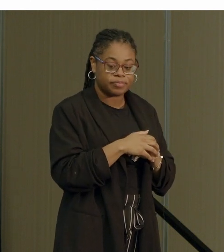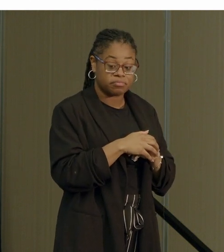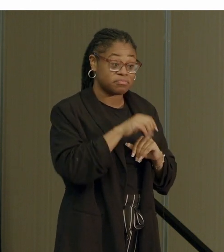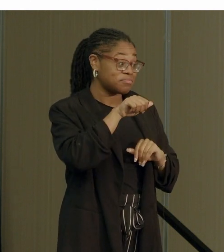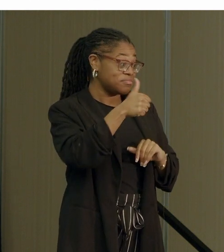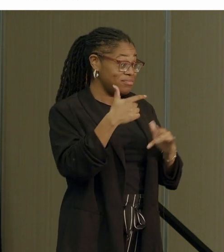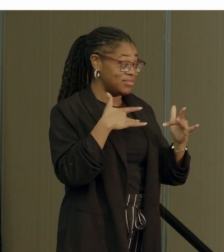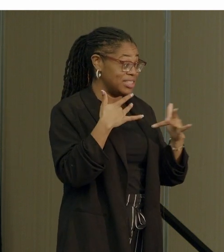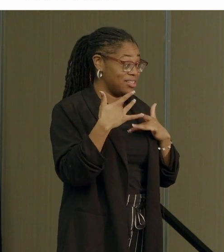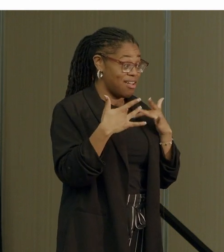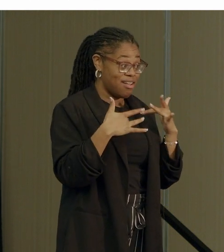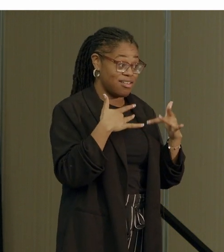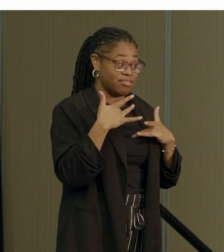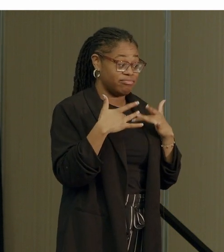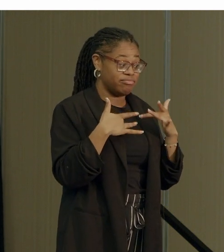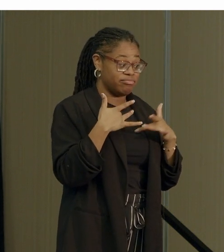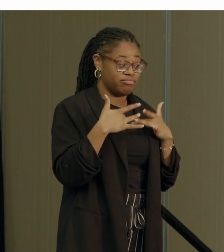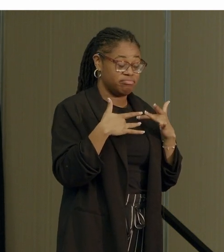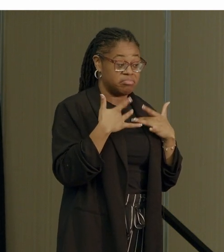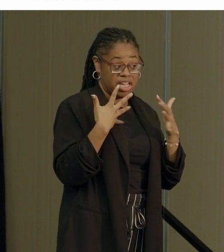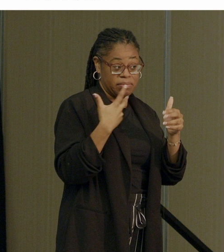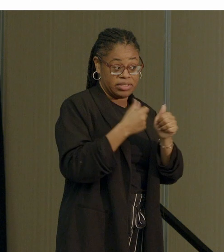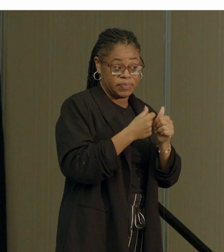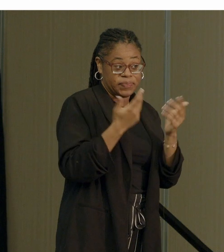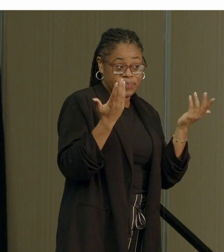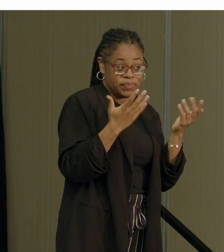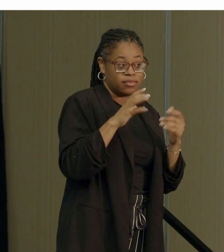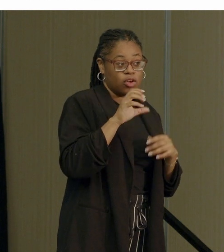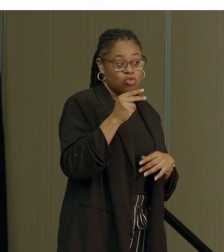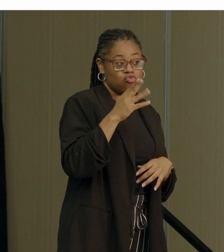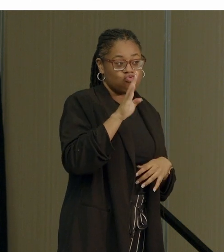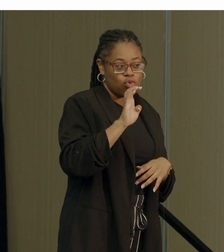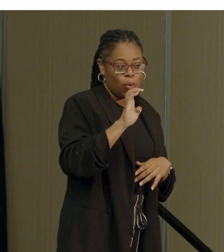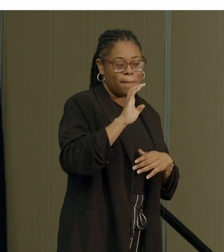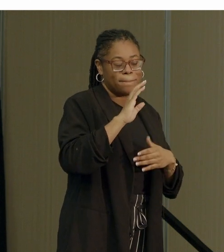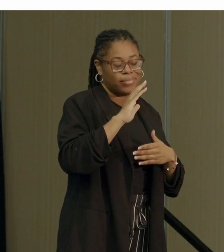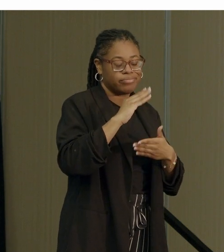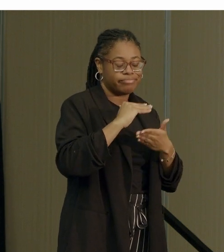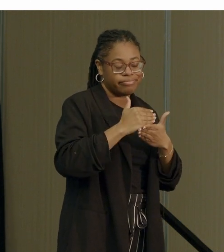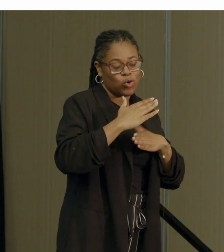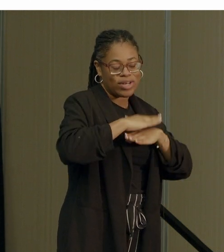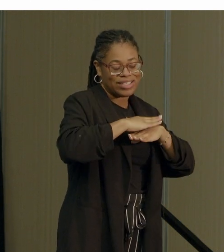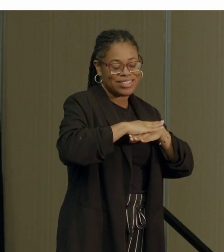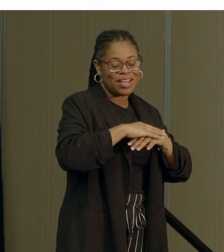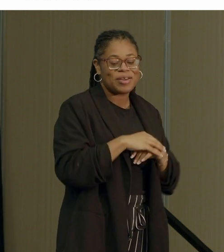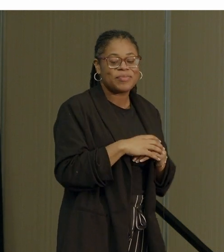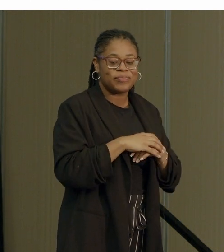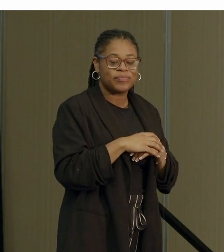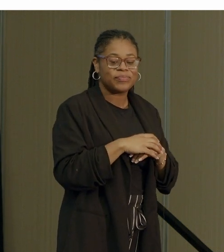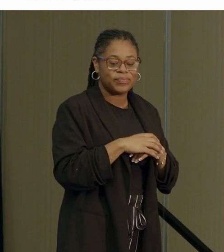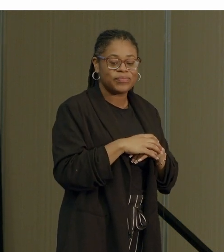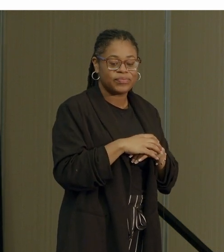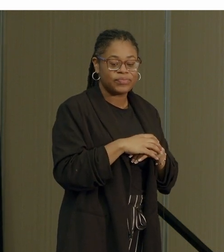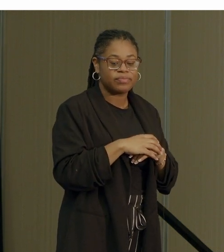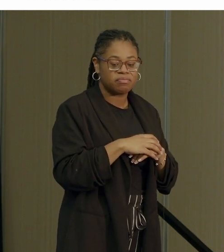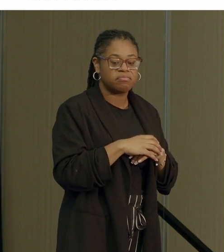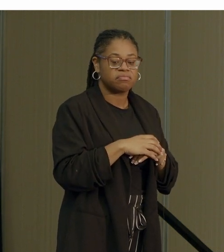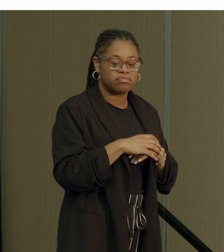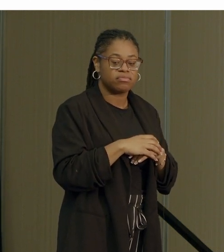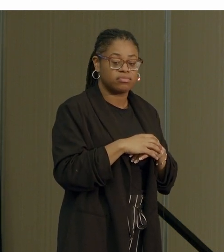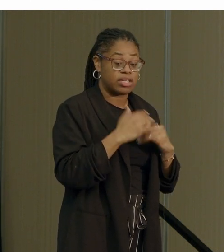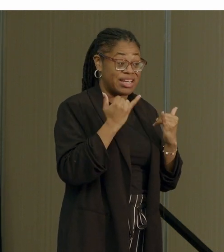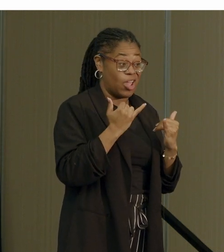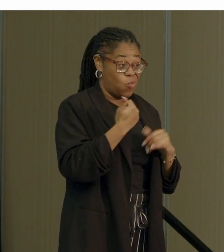Another exciting update in Chrome Desktop is we, again, are leveraging on-device